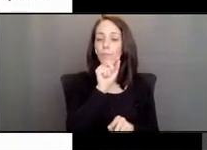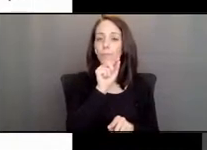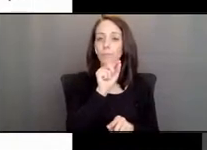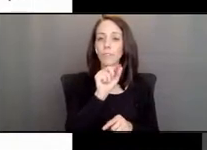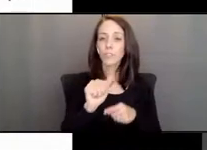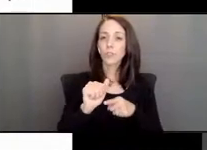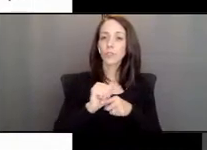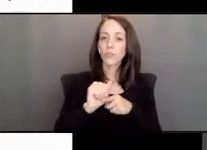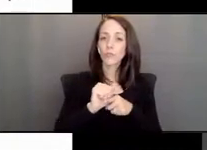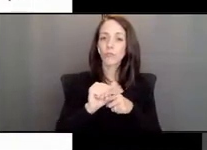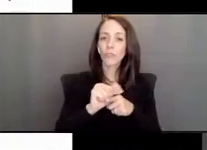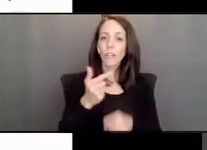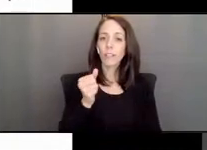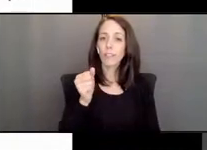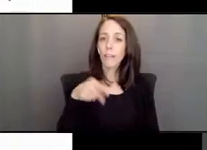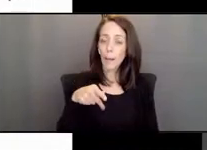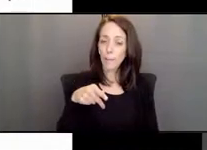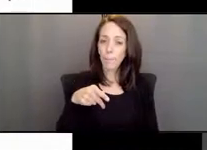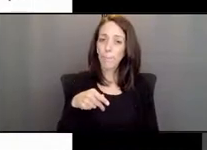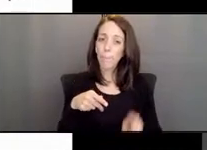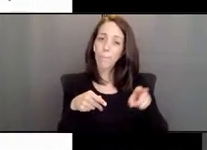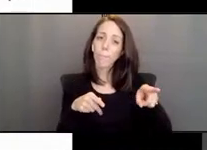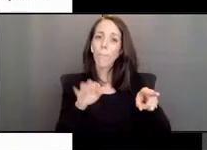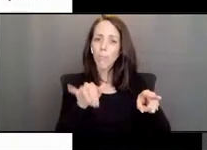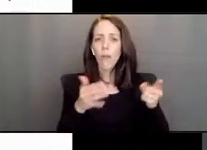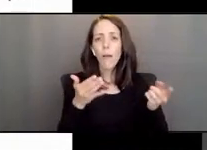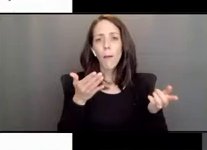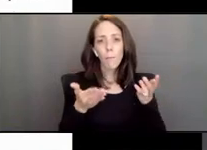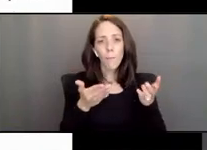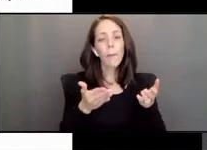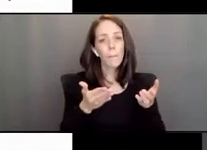note training gap. This may be addressed outside of the OHSU